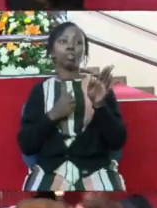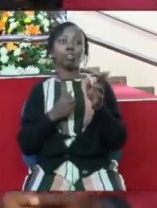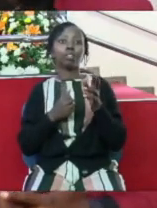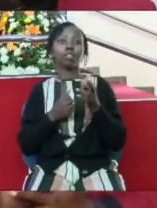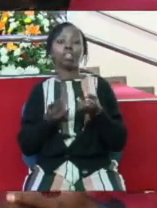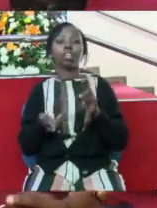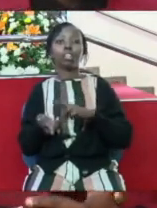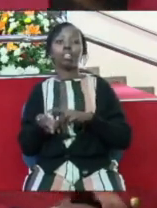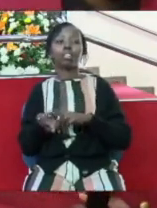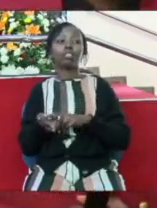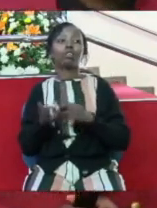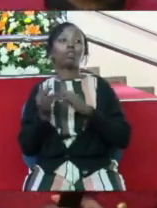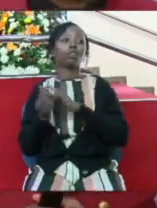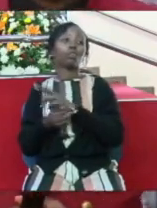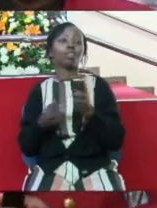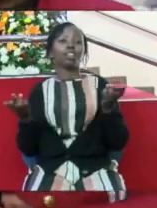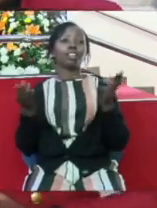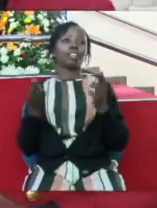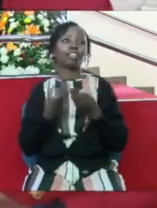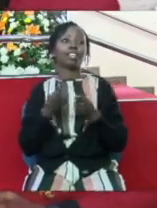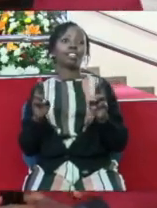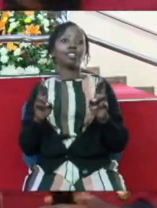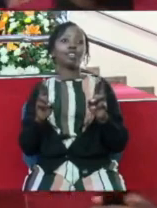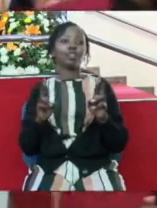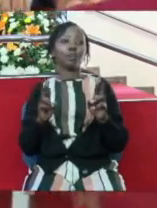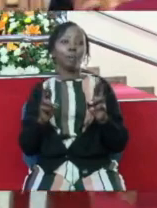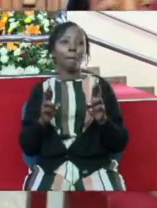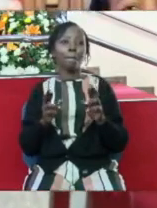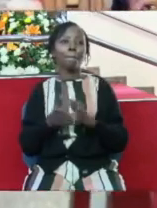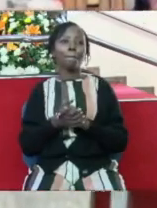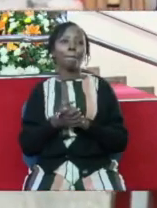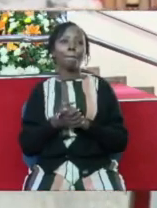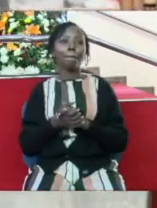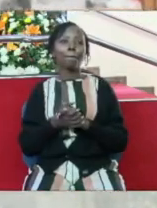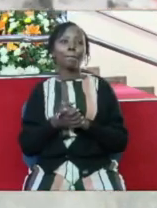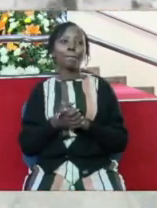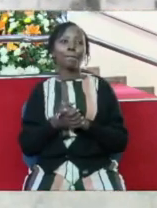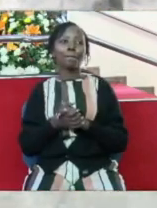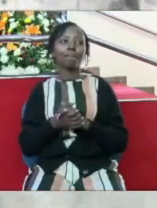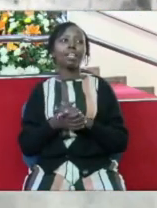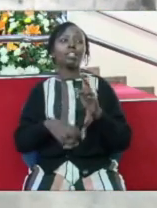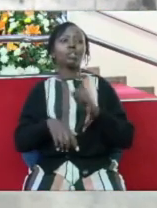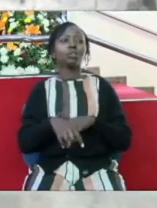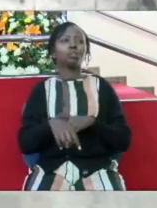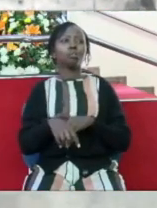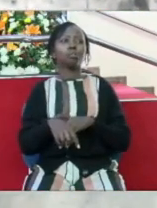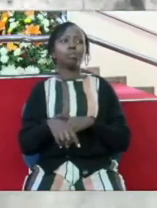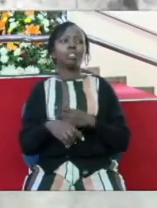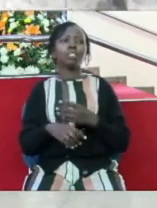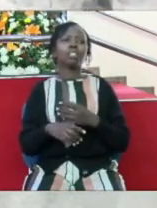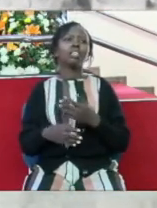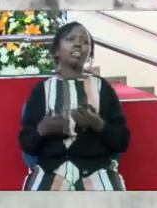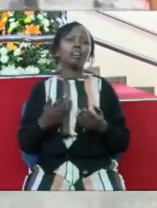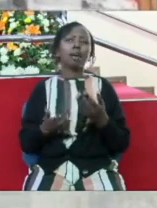upendo wake. He can restore your first love. Anaweza rejesha upendo wako wa kwanza. The days when you'd not go to bed before you pray. Wakati